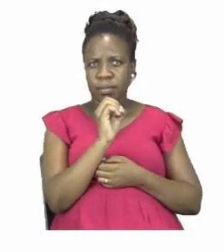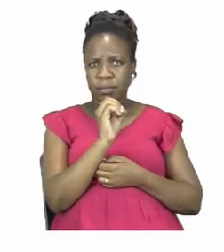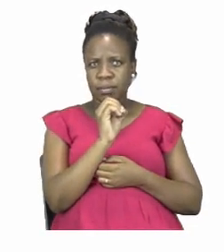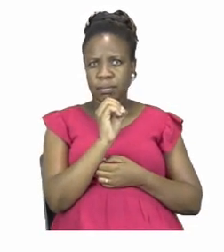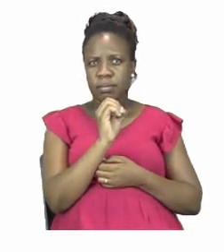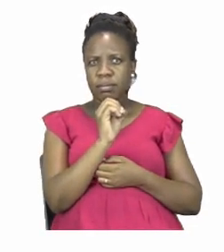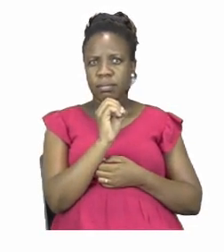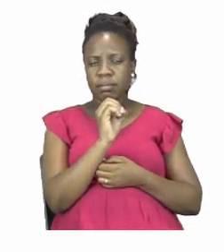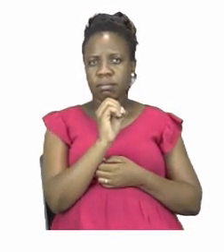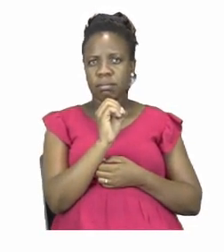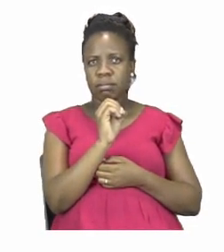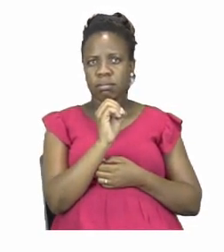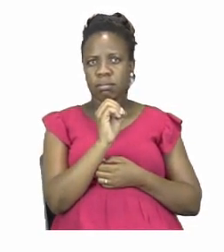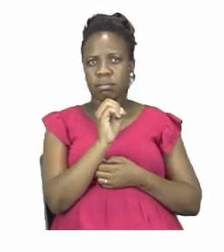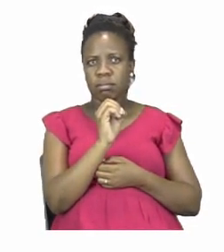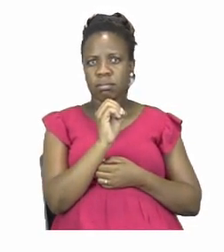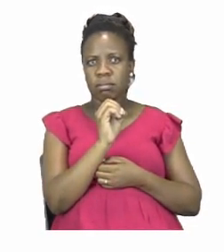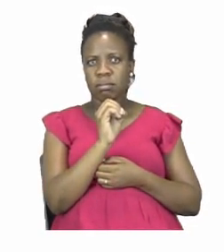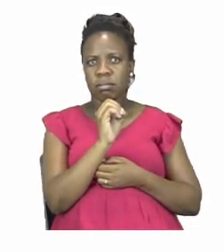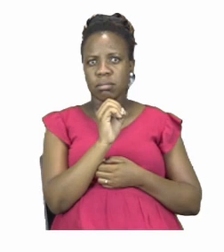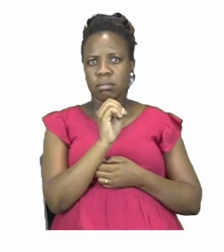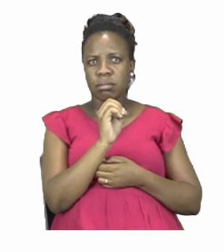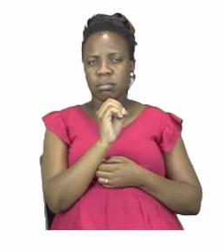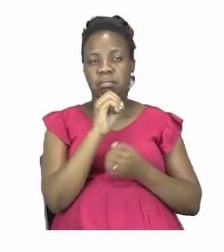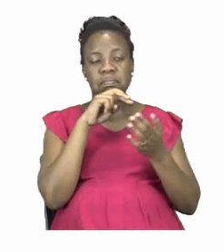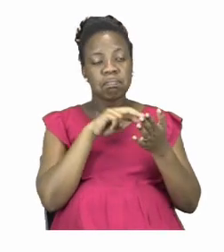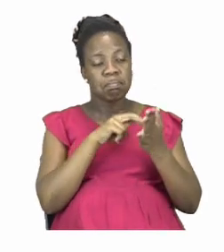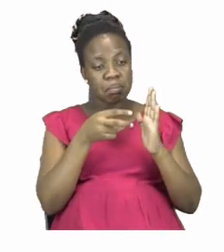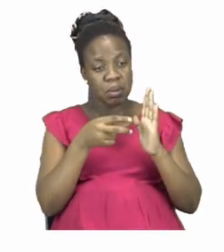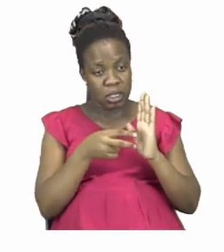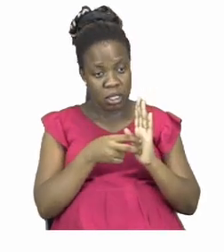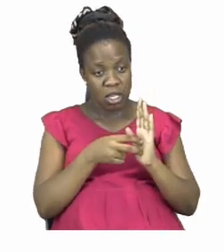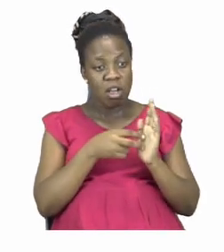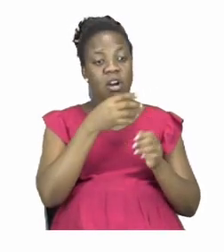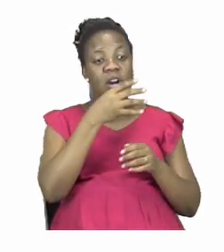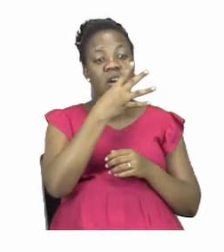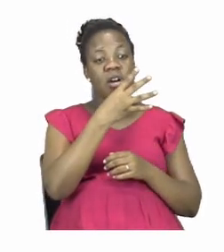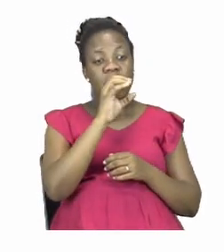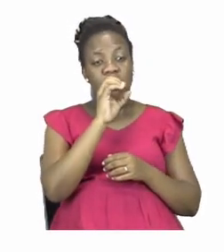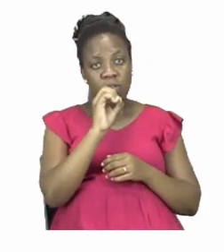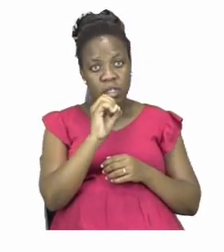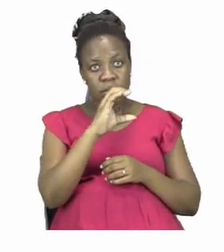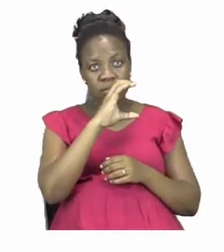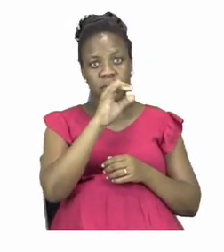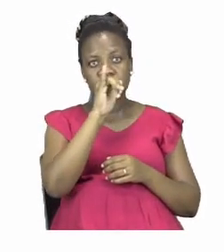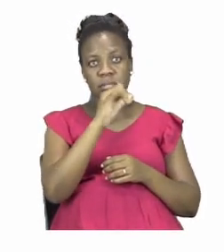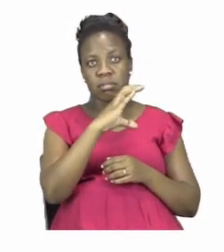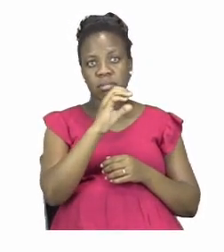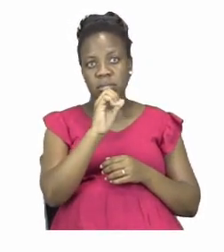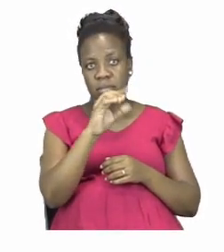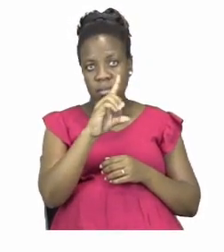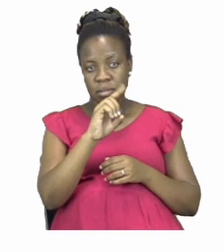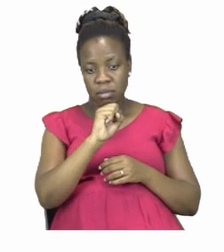40. That's right, everyone. So that means 40 cycads was planted. Let's look at the